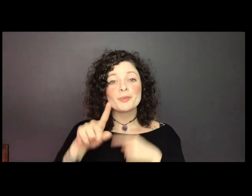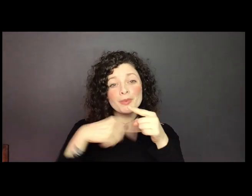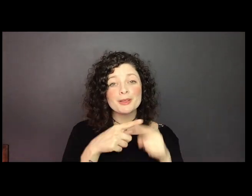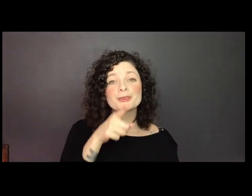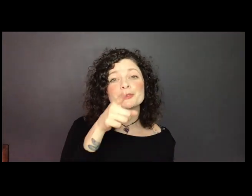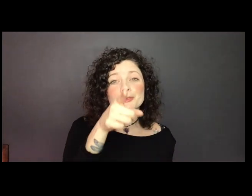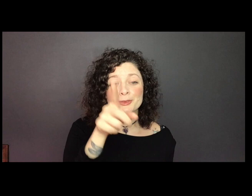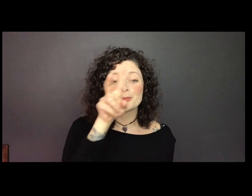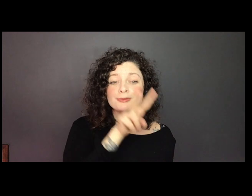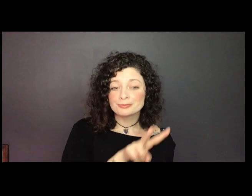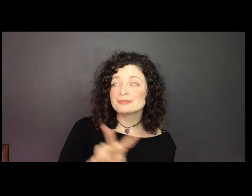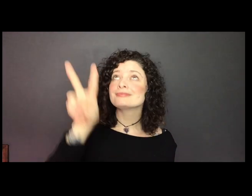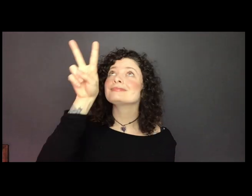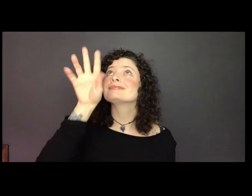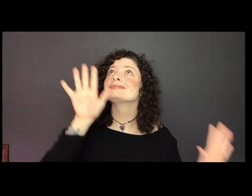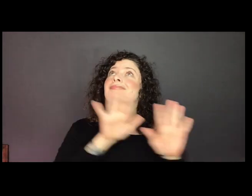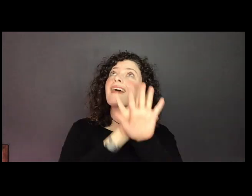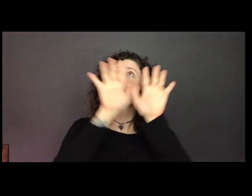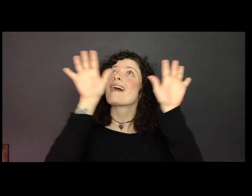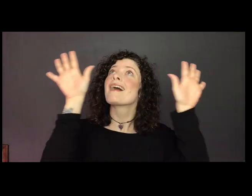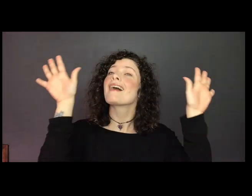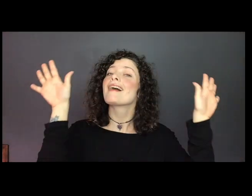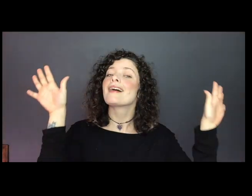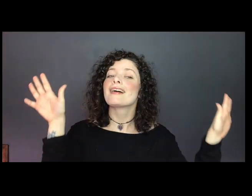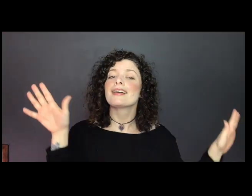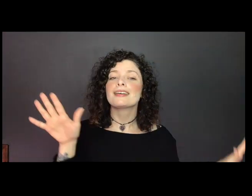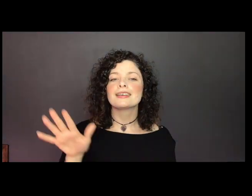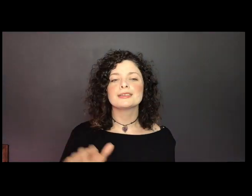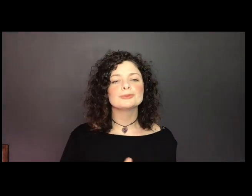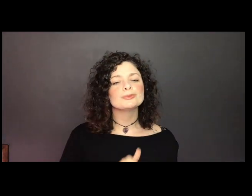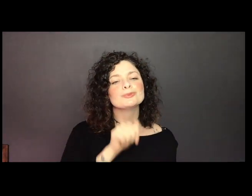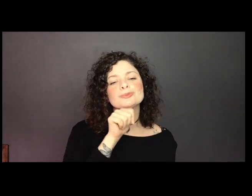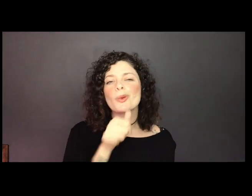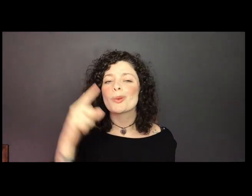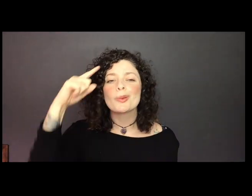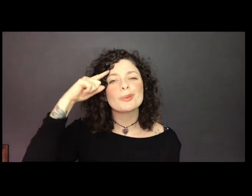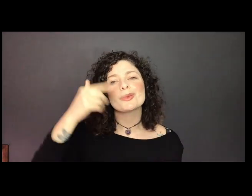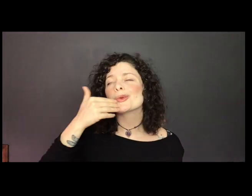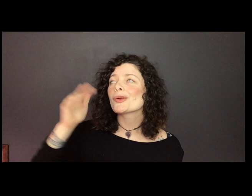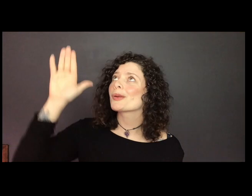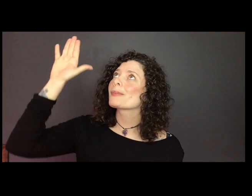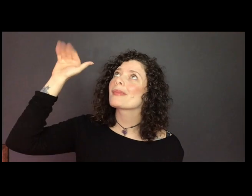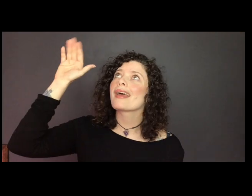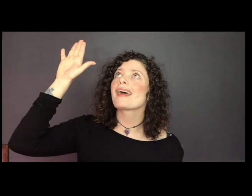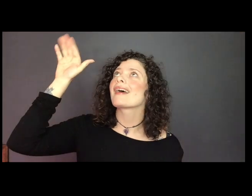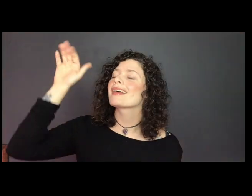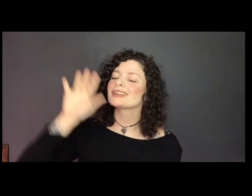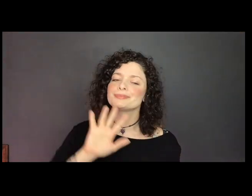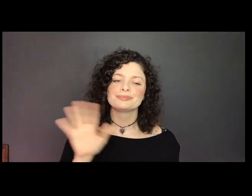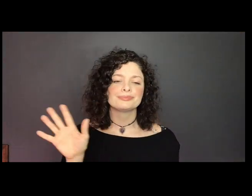ever. And when you look to the night skies, don't think